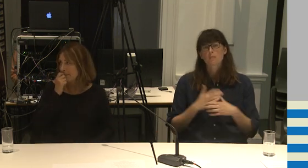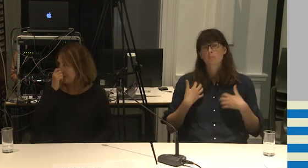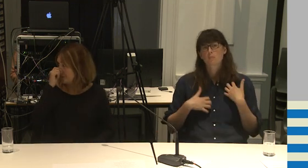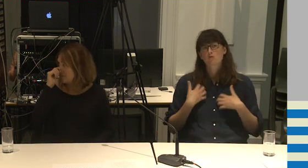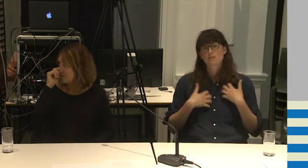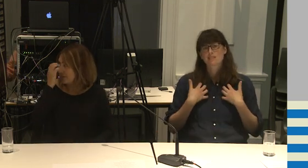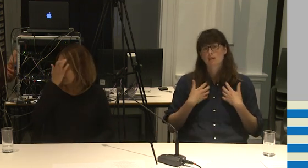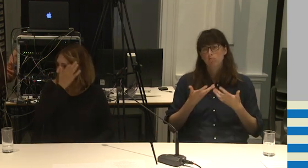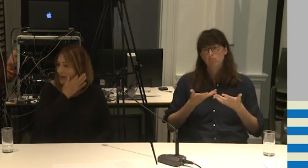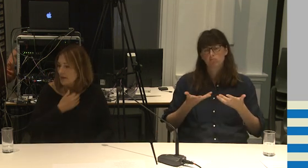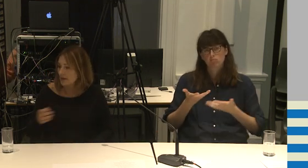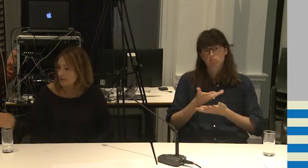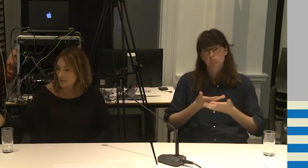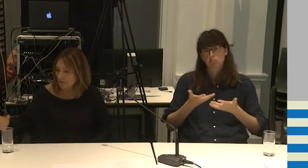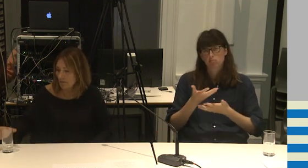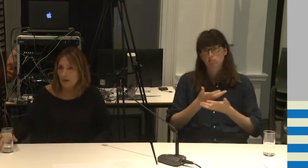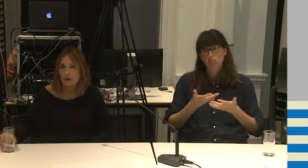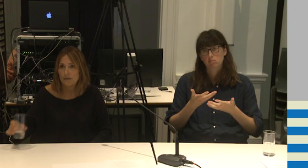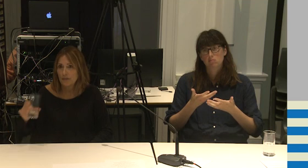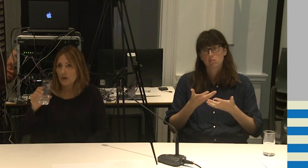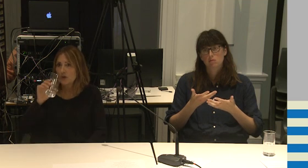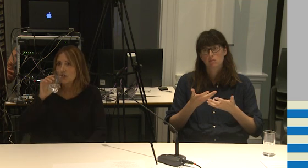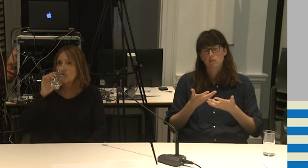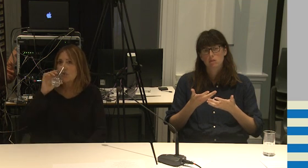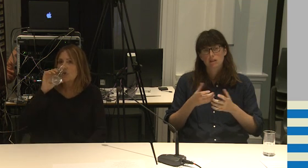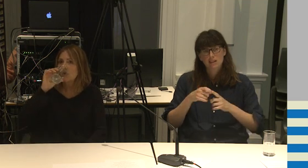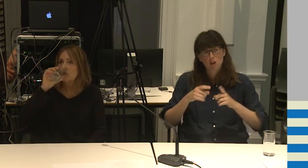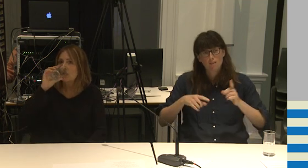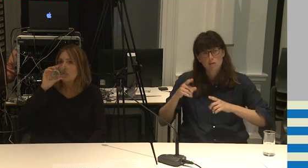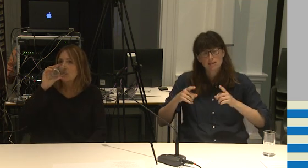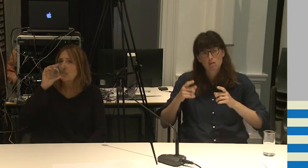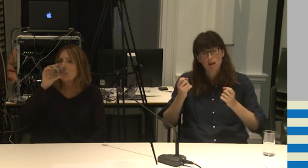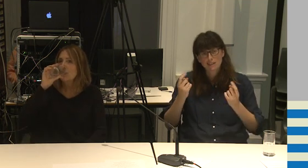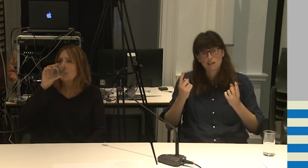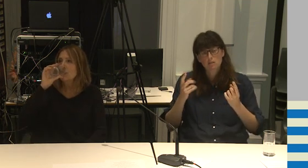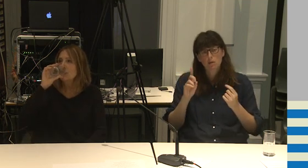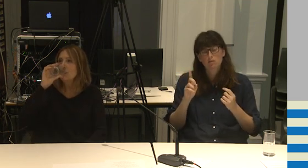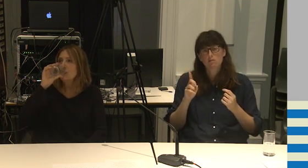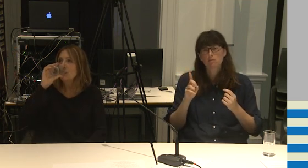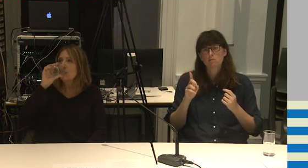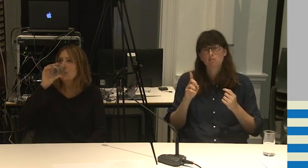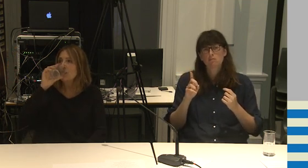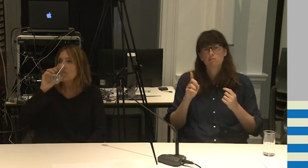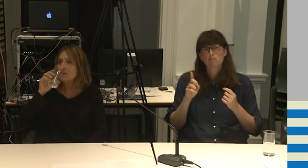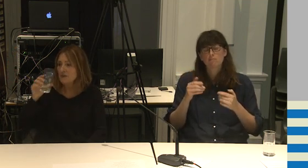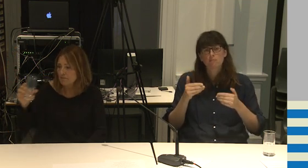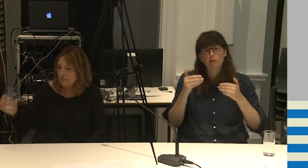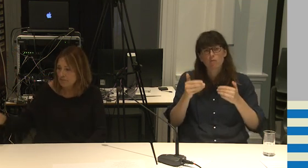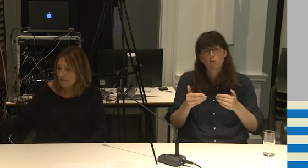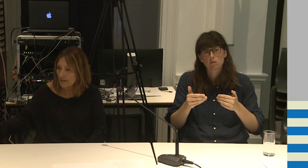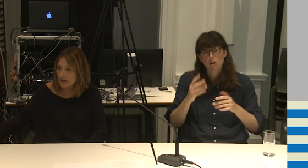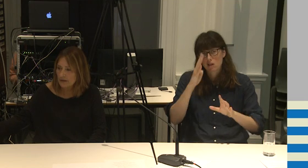the, and totally subscribe to endless diversity idea, but I would also put forward the idea